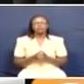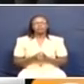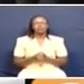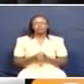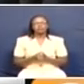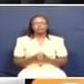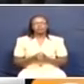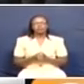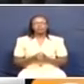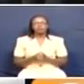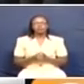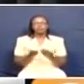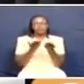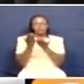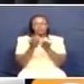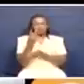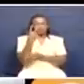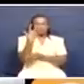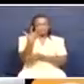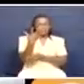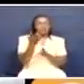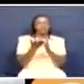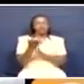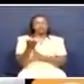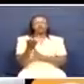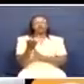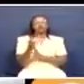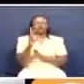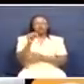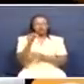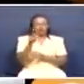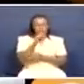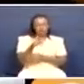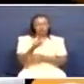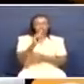They were served on the 25th through no fault of the first and second respondent.